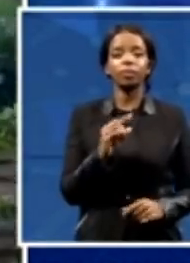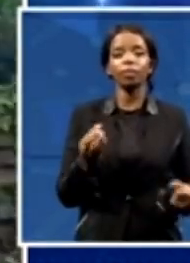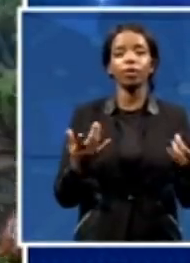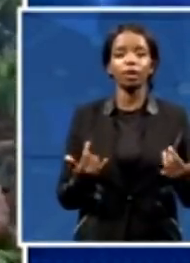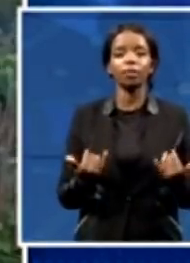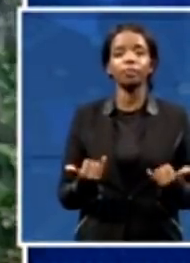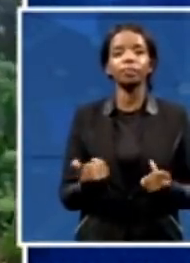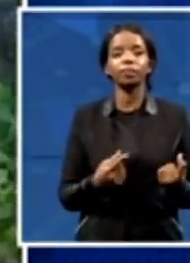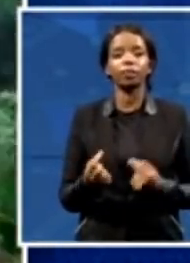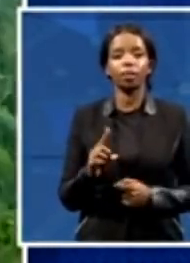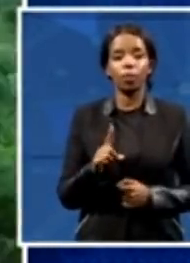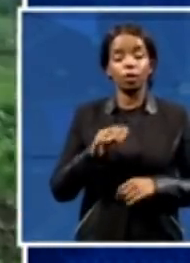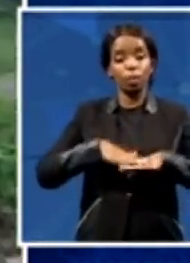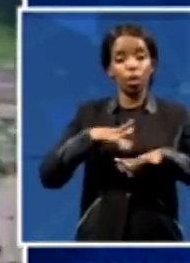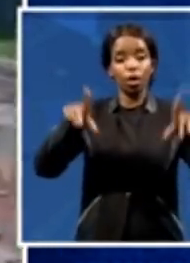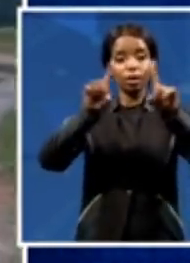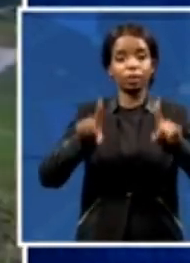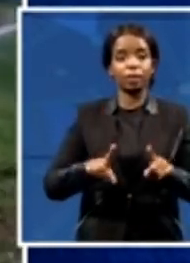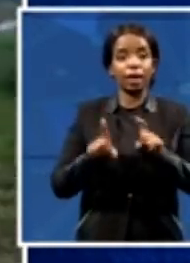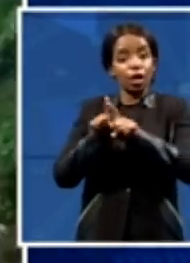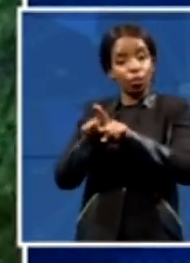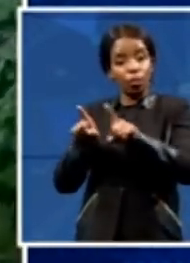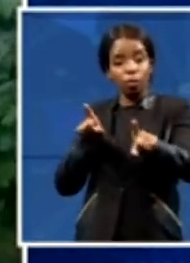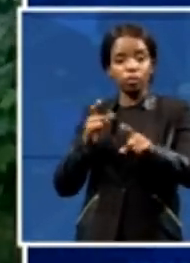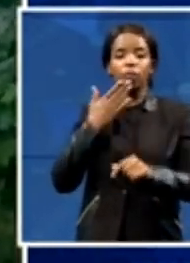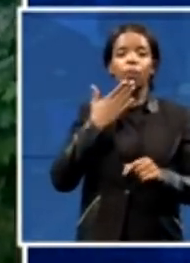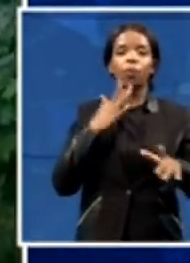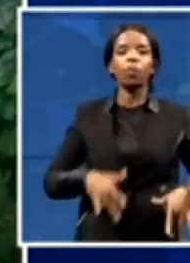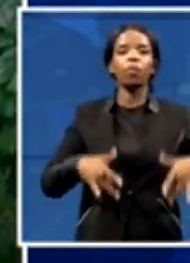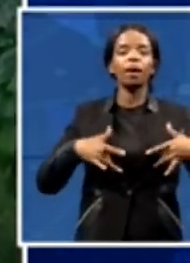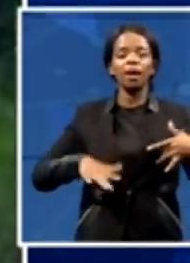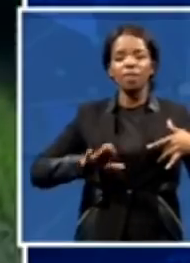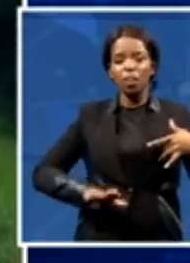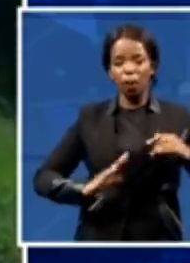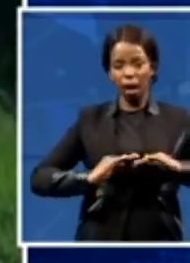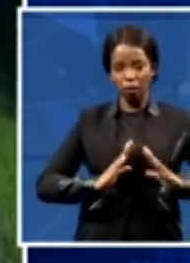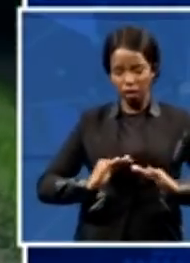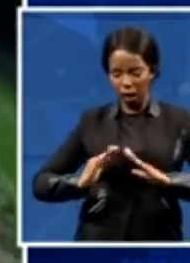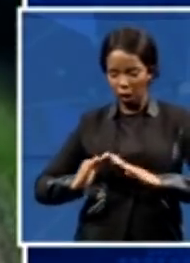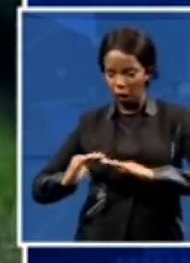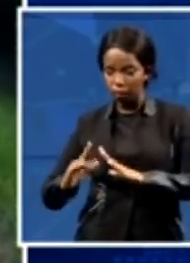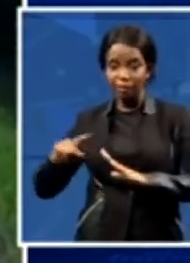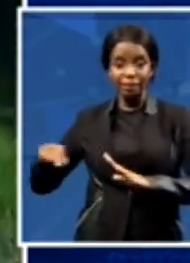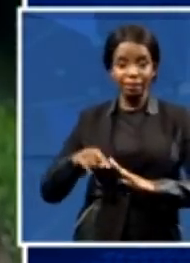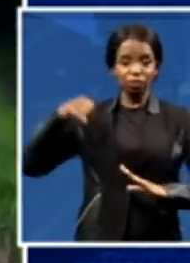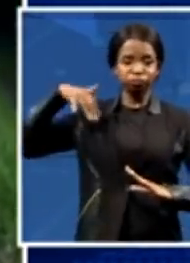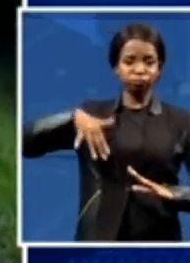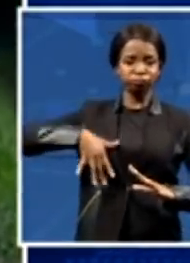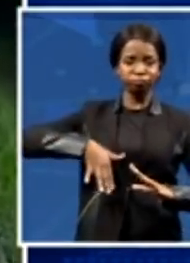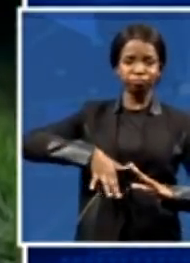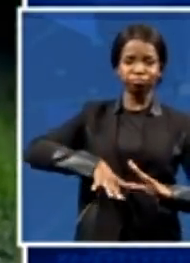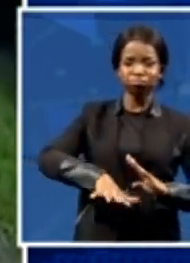who are living in low-lying areas, and as well as those who are living, staying